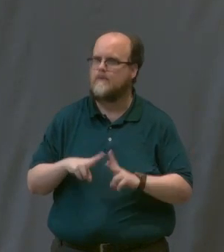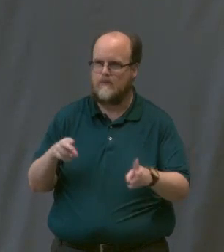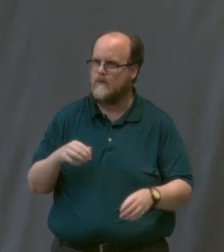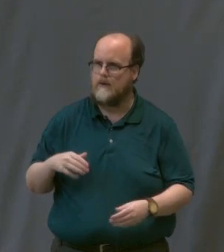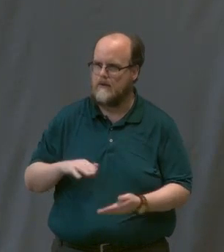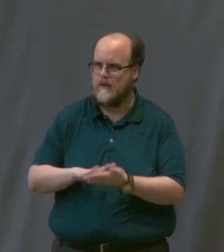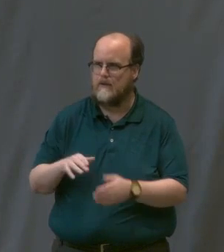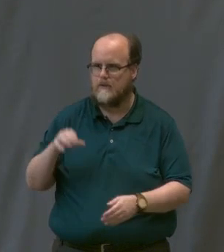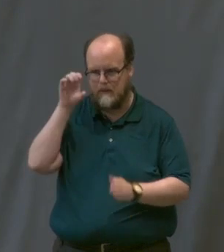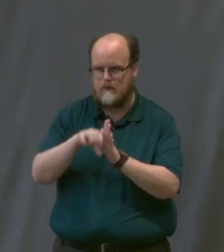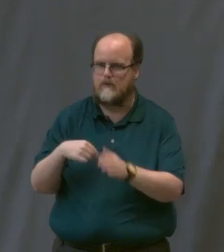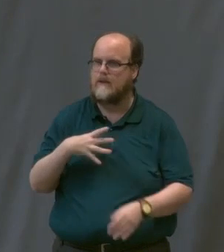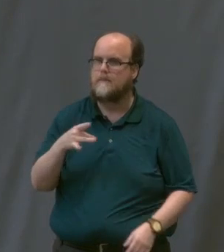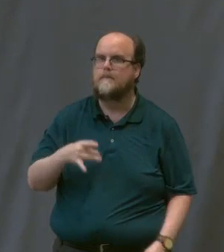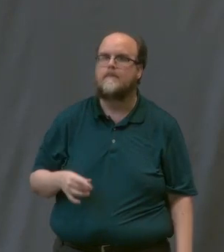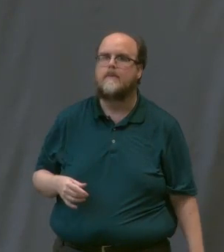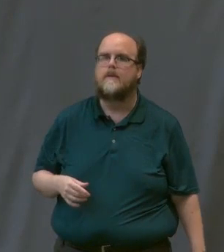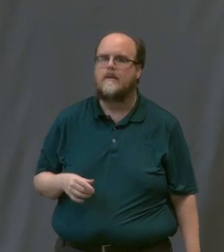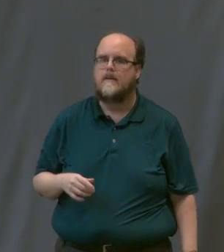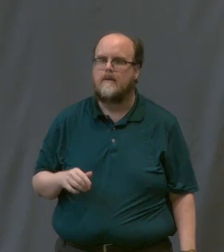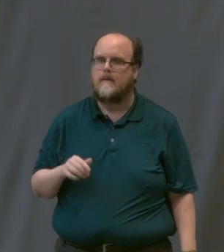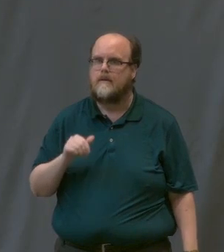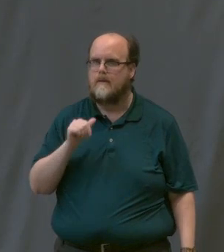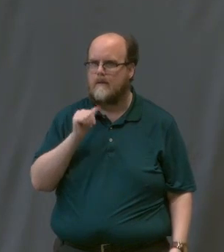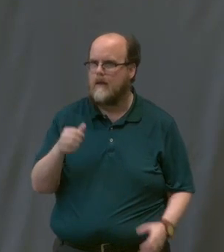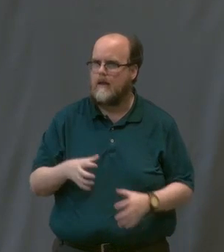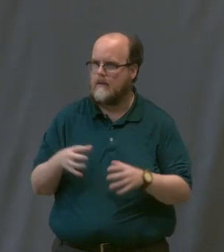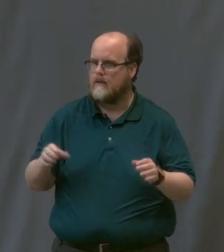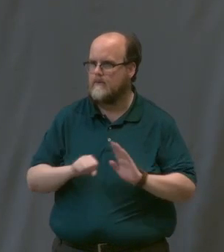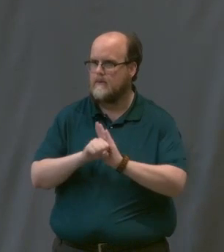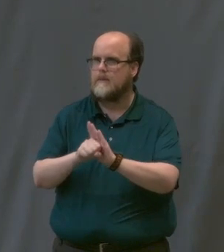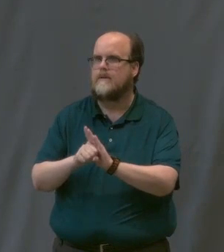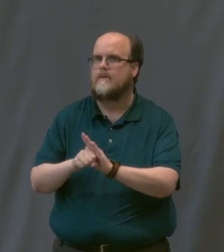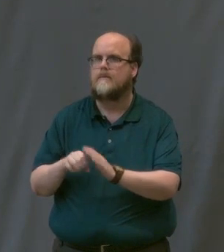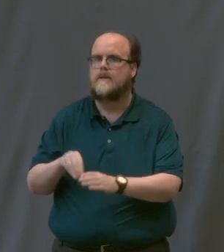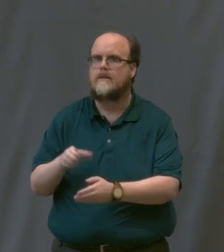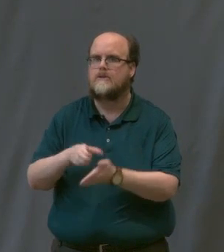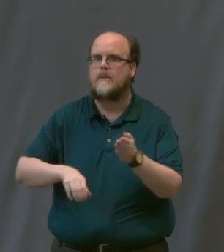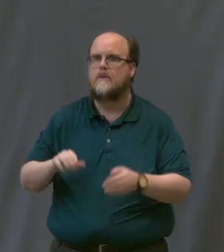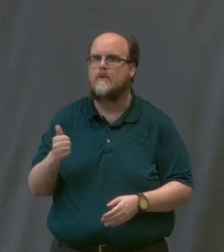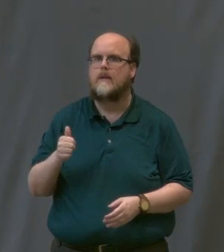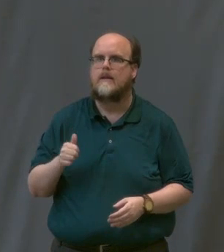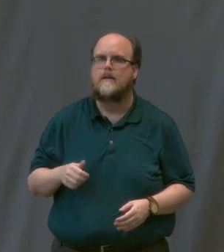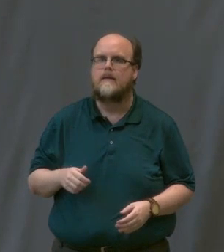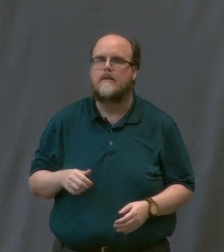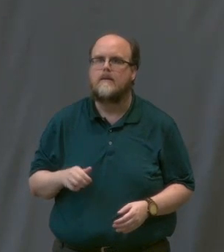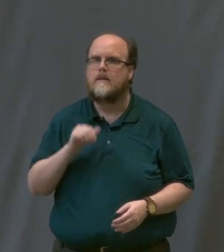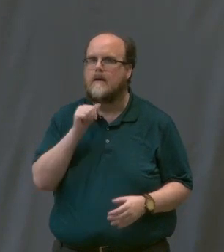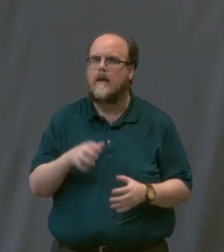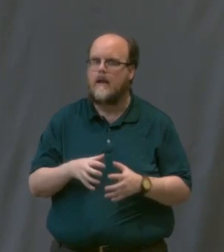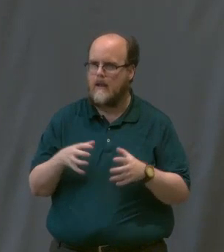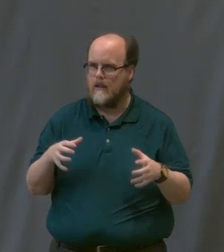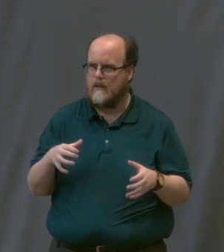them. There's not a lot of symbolism in chapter 10, so there's not really a lot of